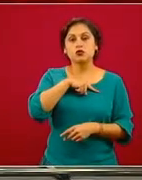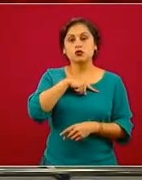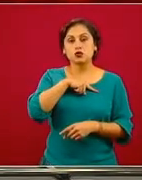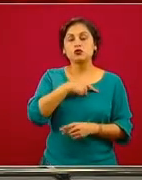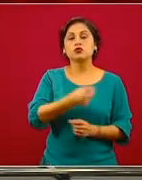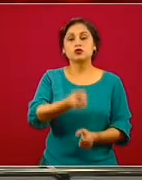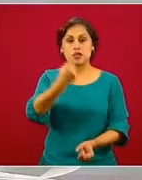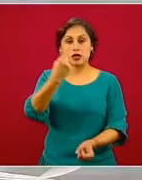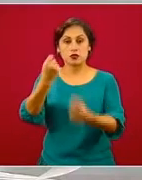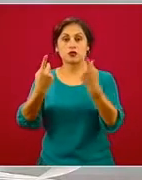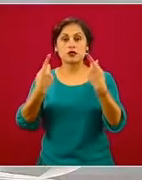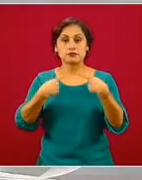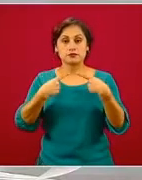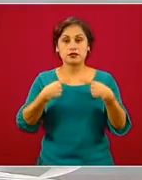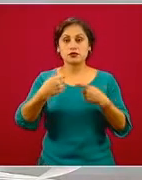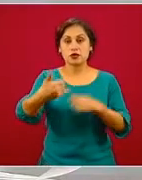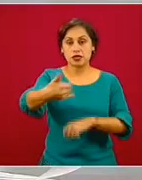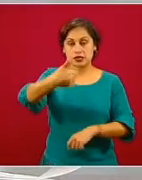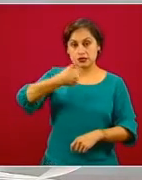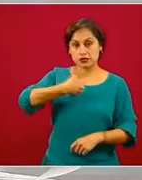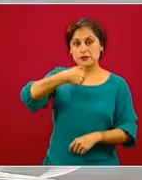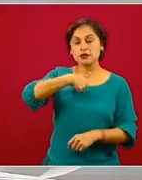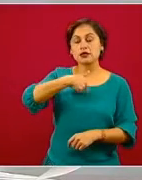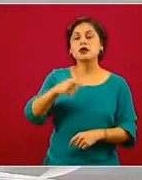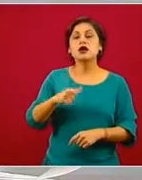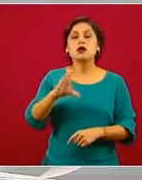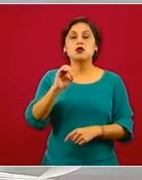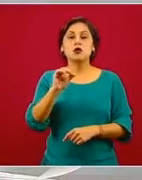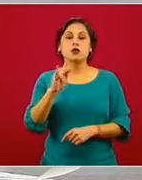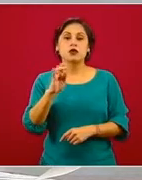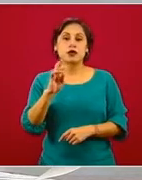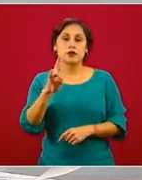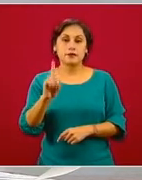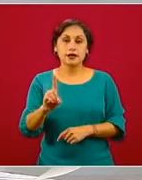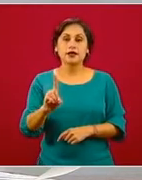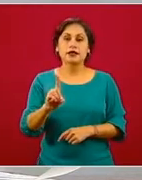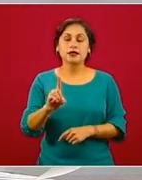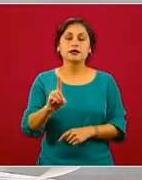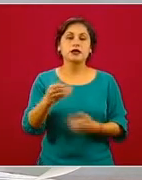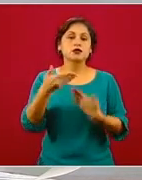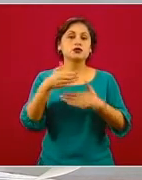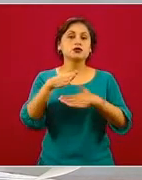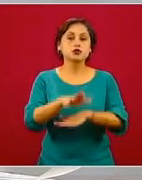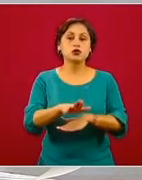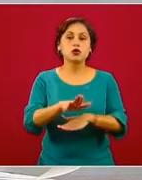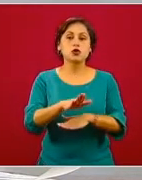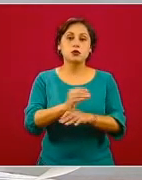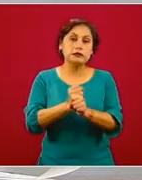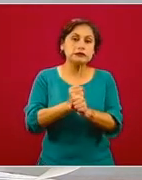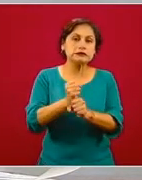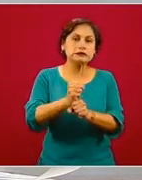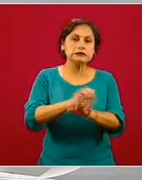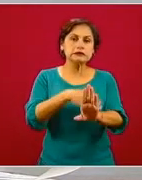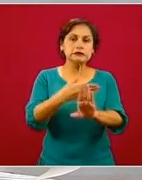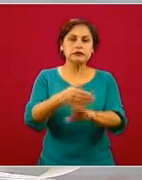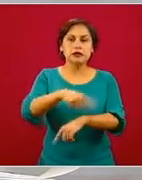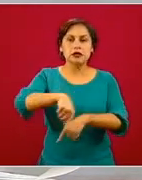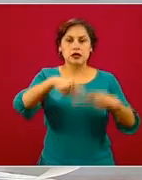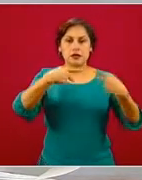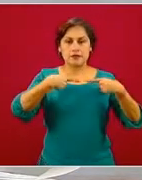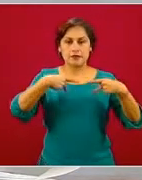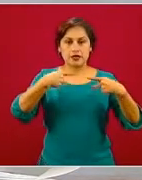And regarding your other question, CONAPRED, we've been receiving some complaints and